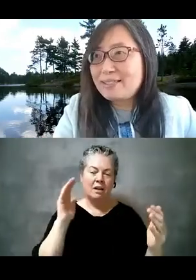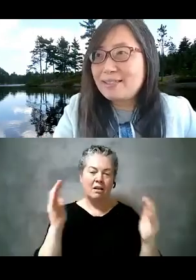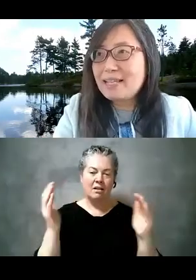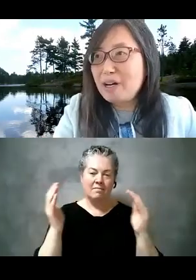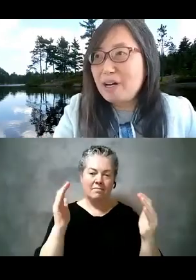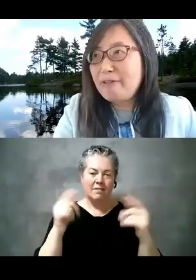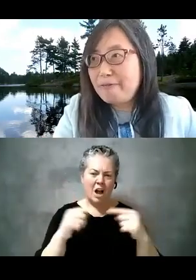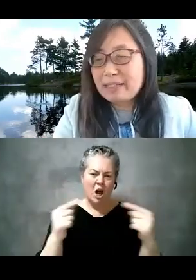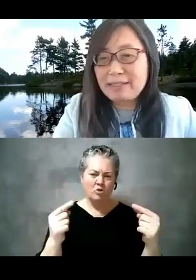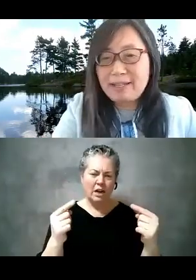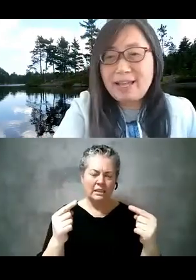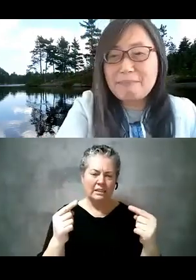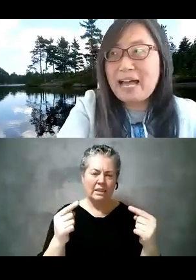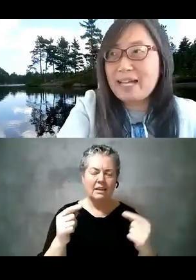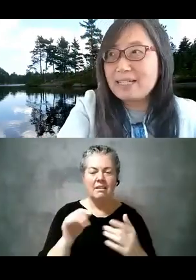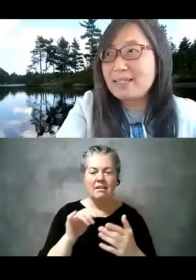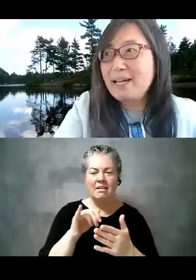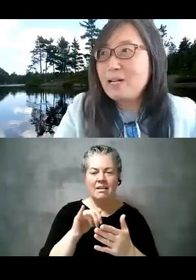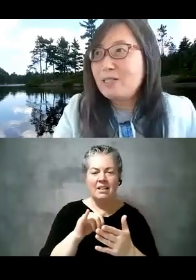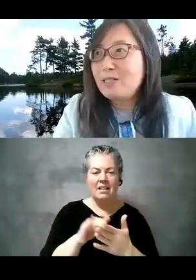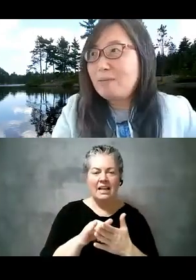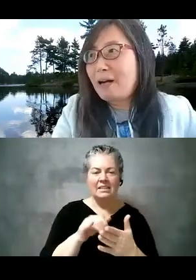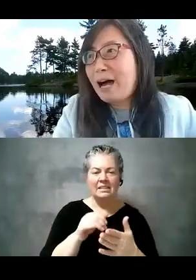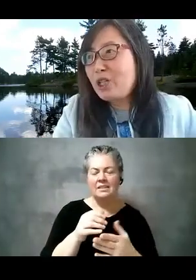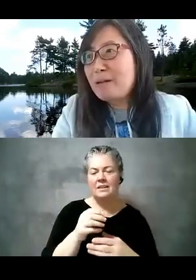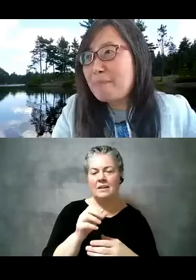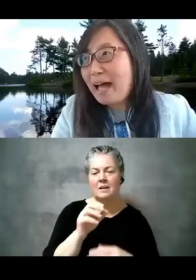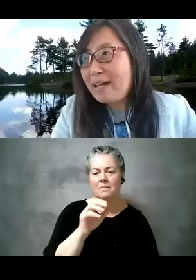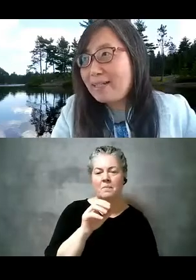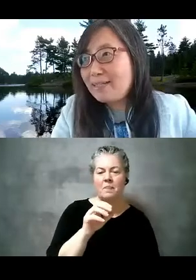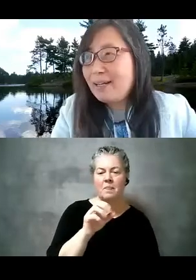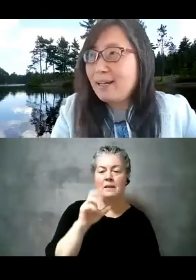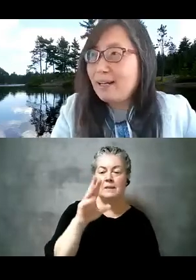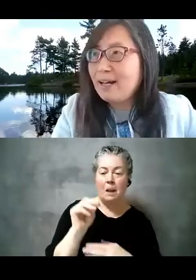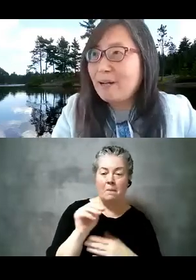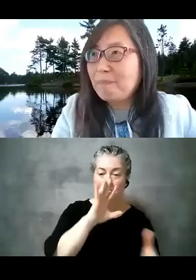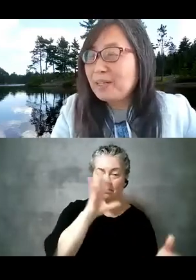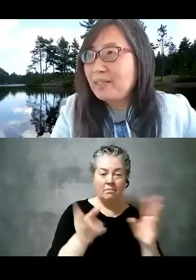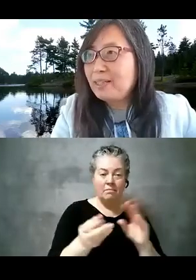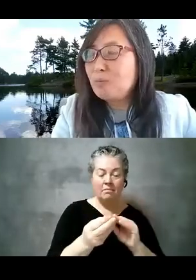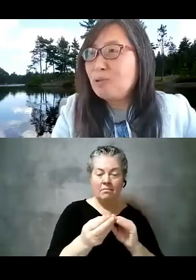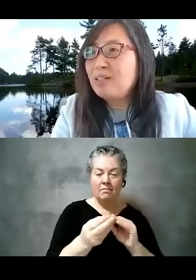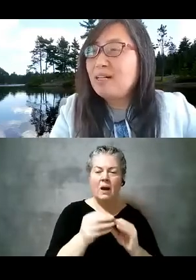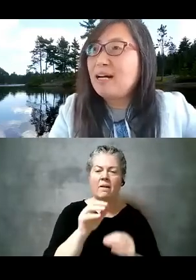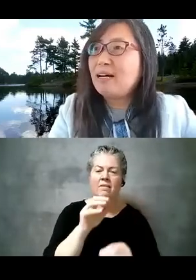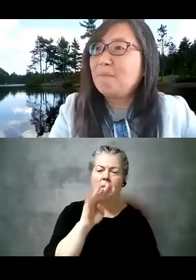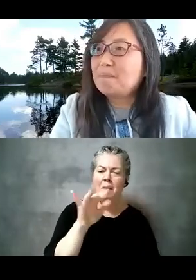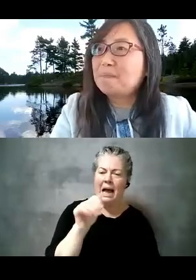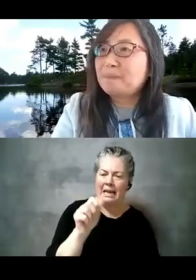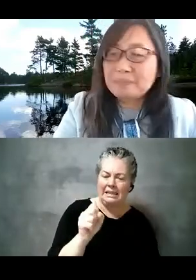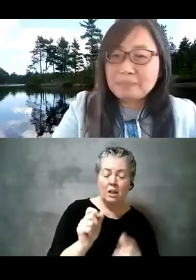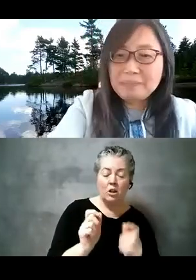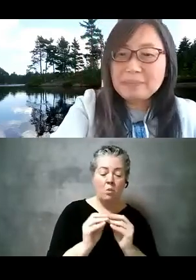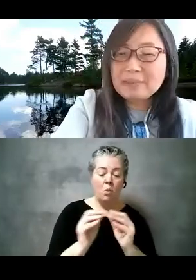It's the sum of effect and the bias. So the larger the bias, the